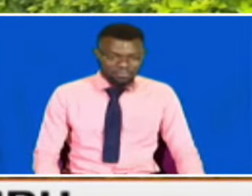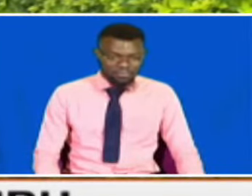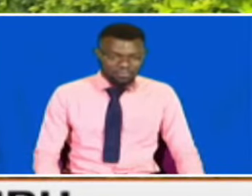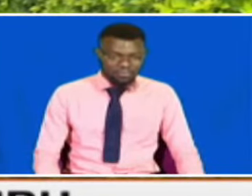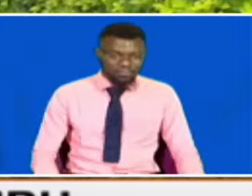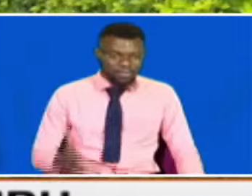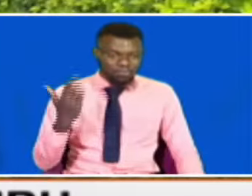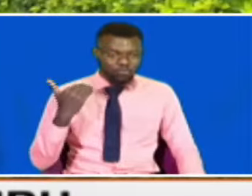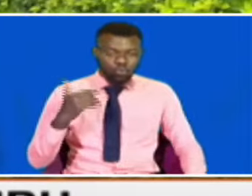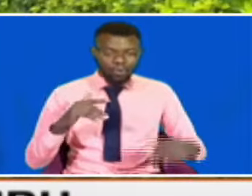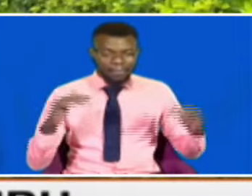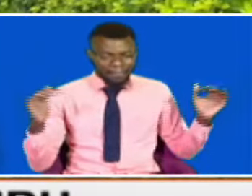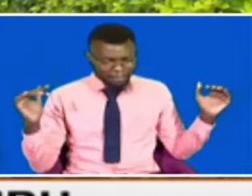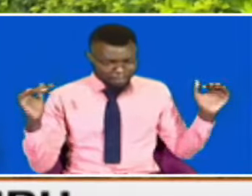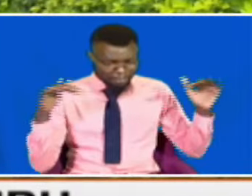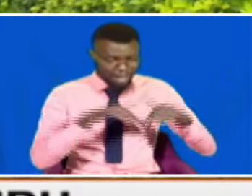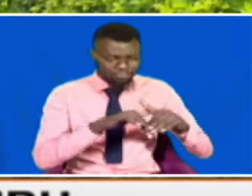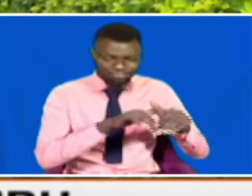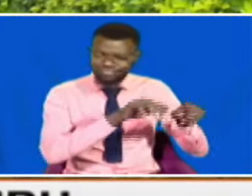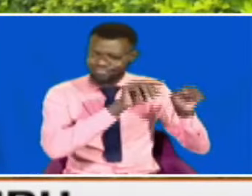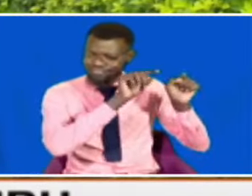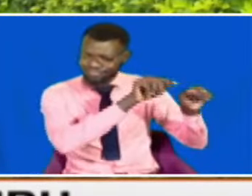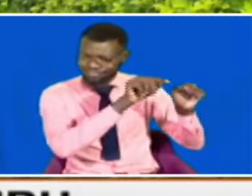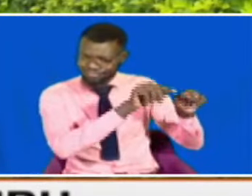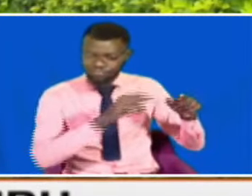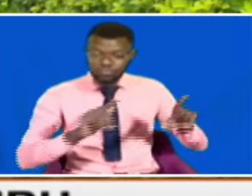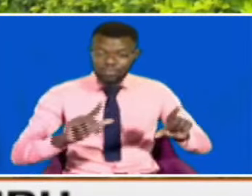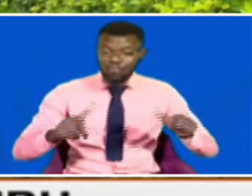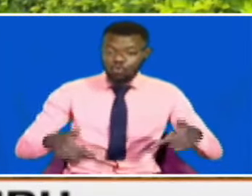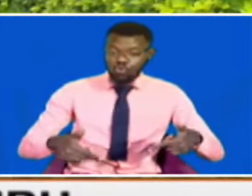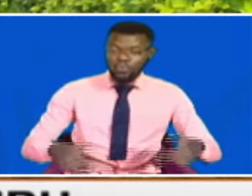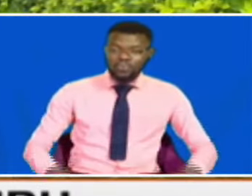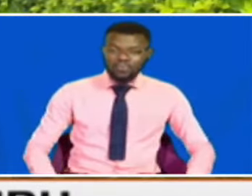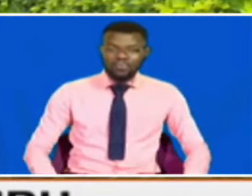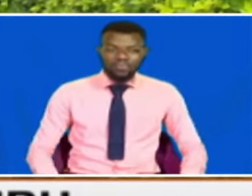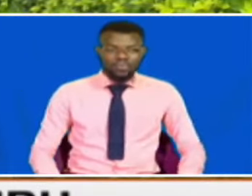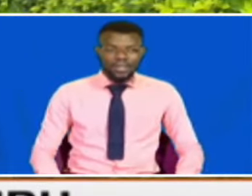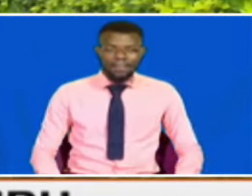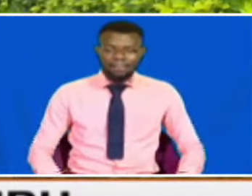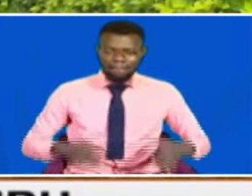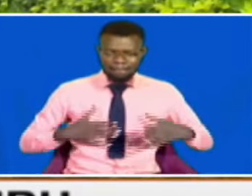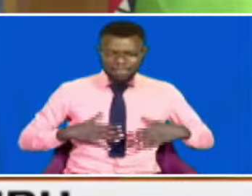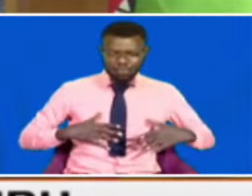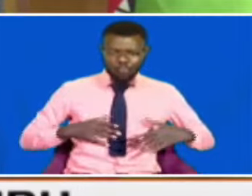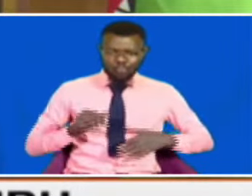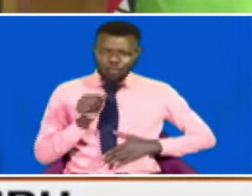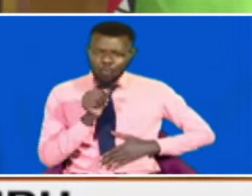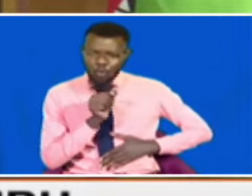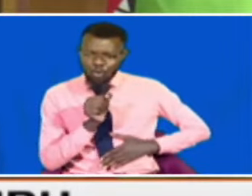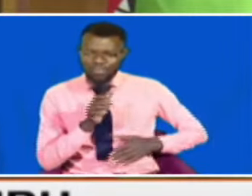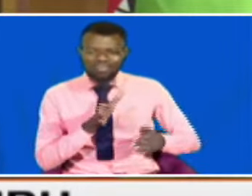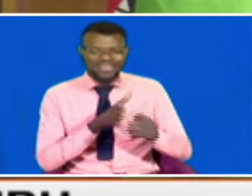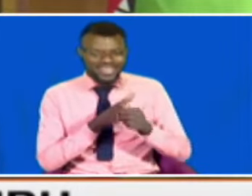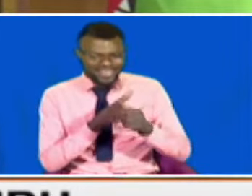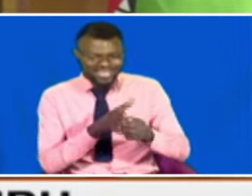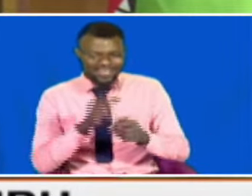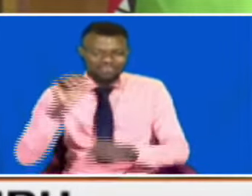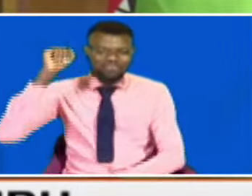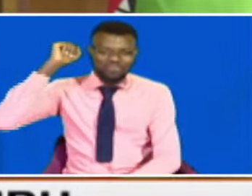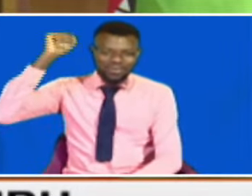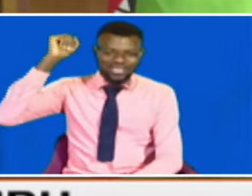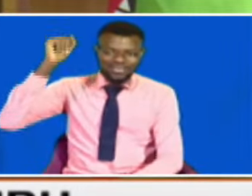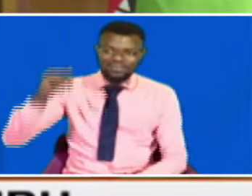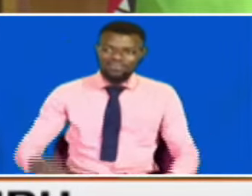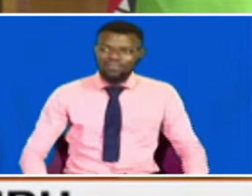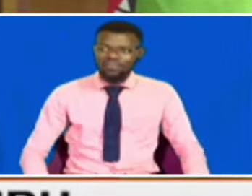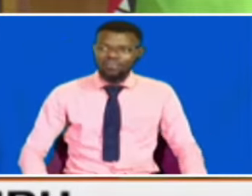tulikuwa na mkutano huko ya wazee wale walikuwa naongoza wakati wa pande ya siasa. The first